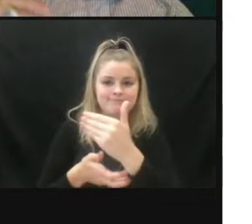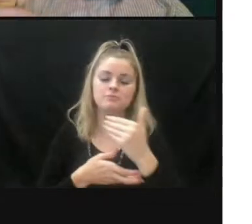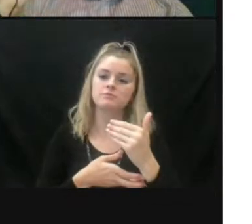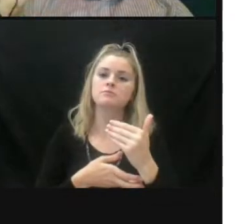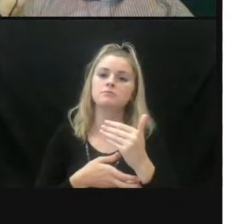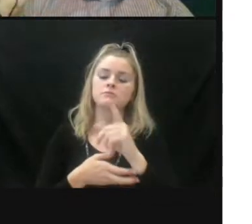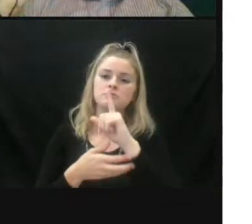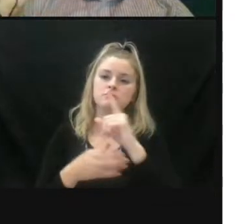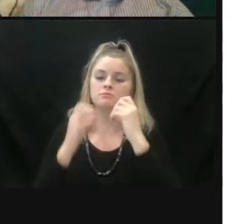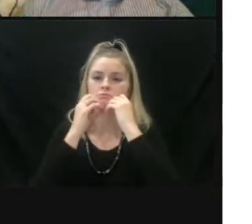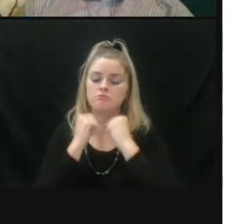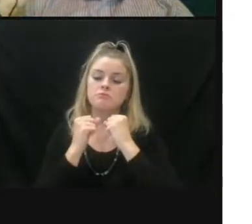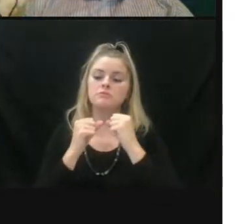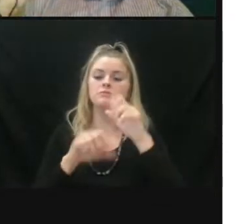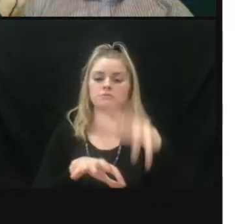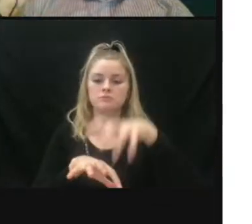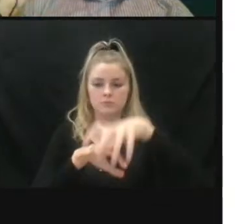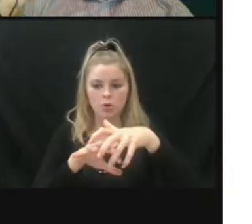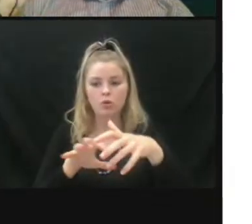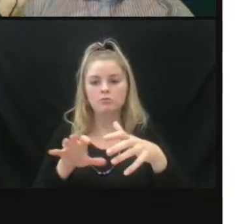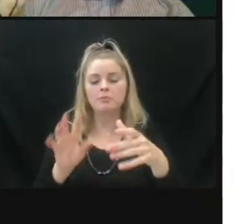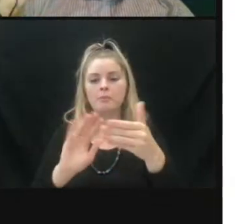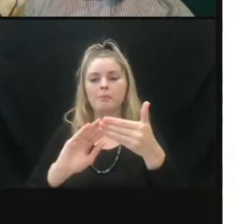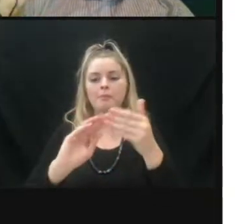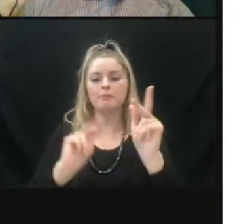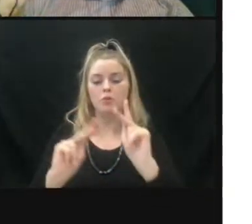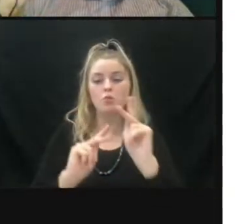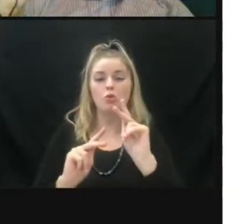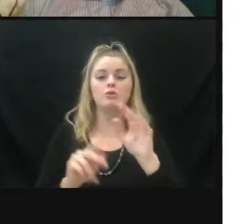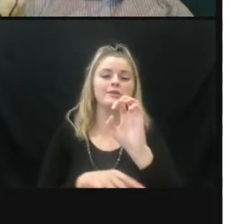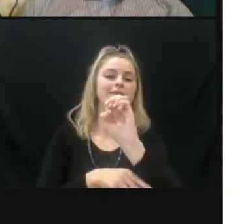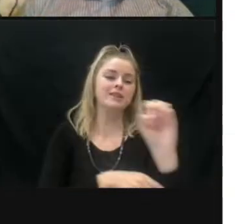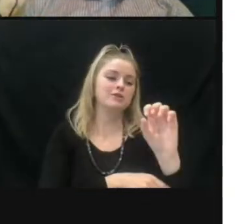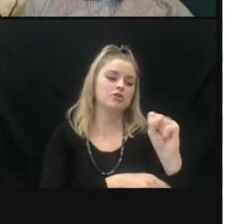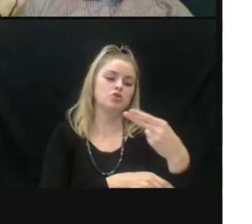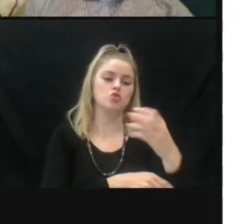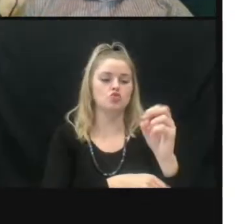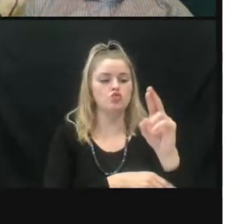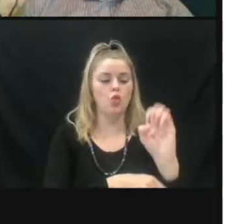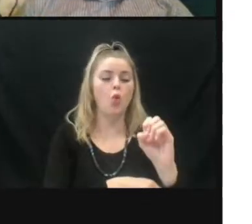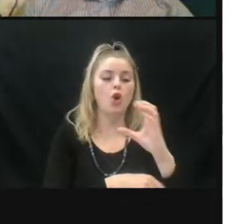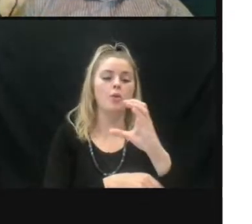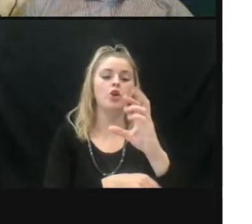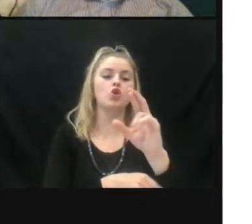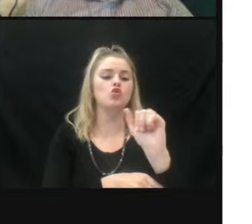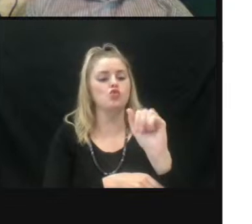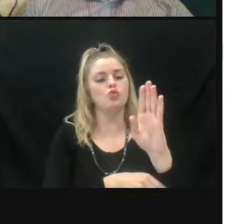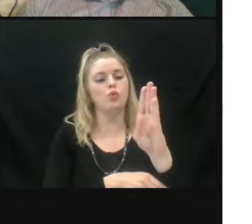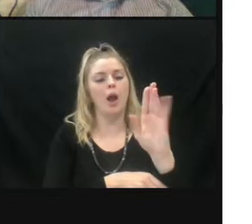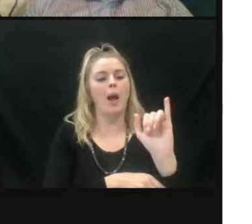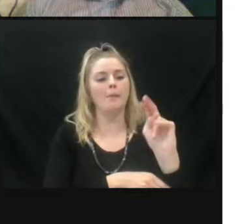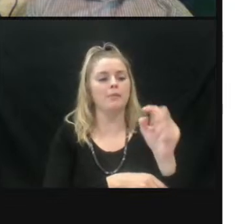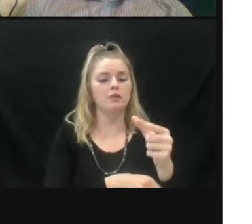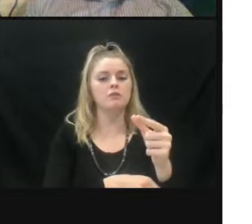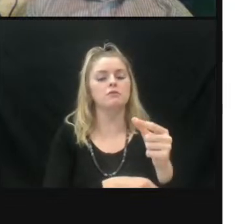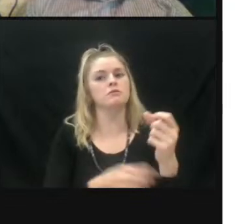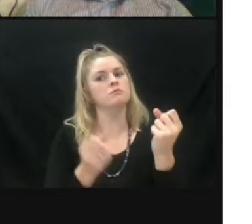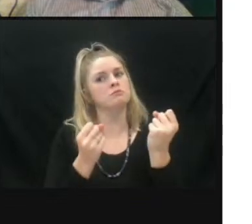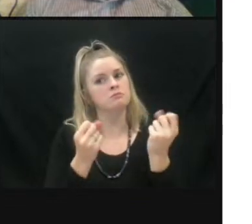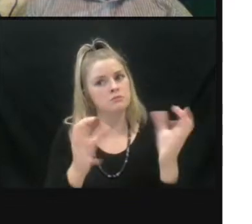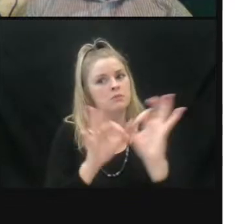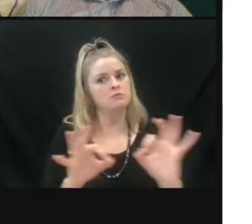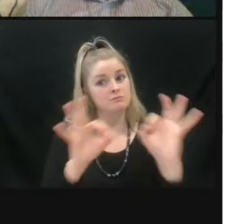for Native American people on the Eastern Shore. So crabbing is one of those things that's very, very important. There are crabs there, Maryland blue crab,